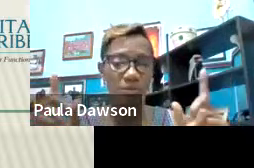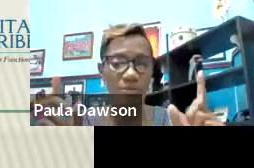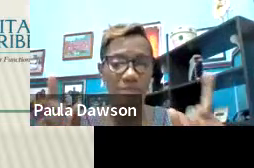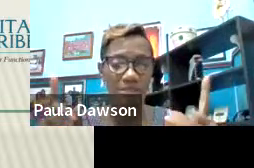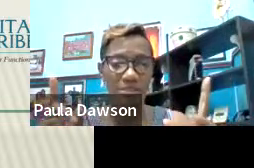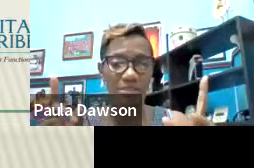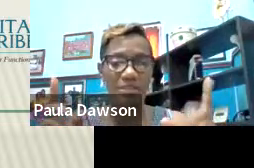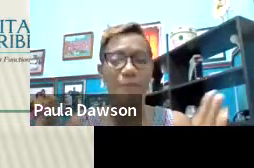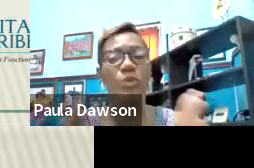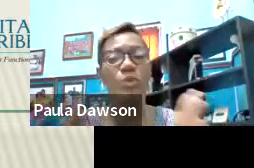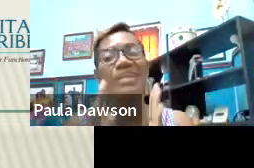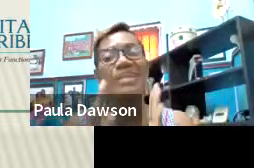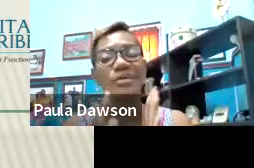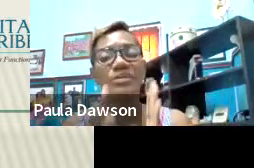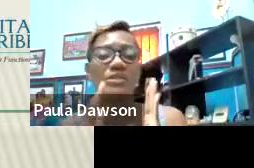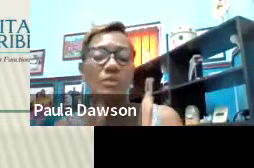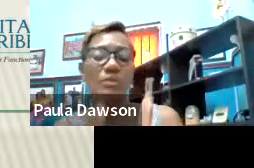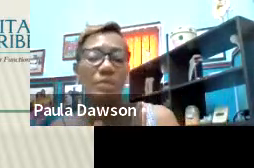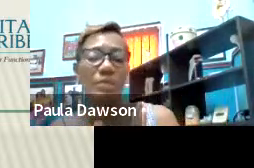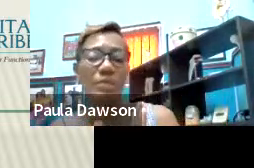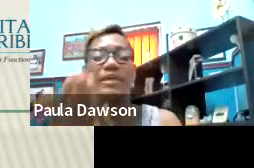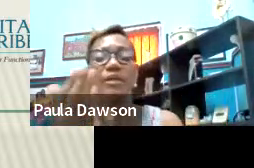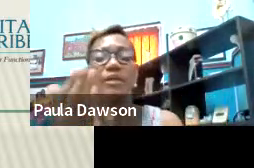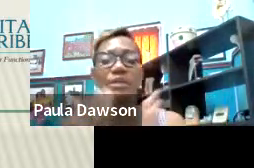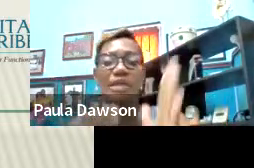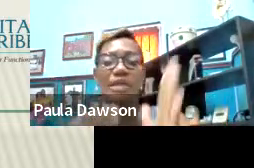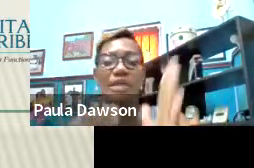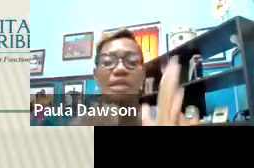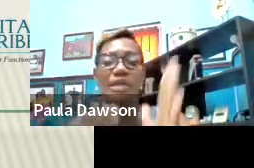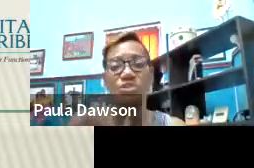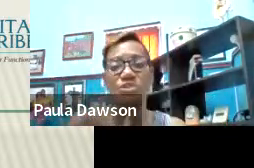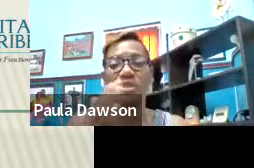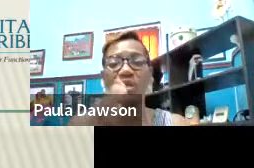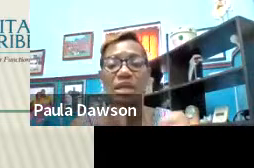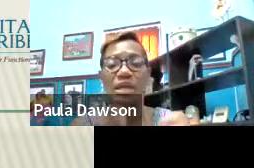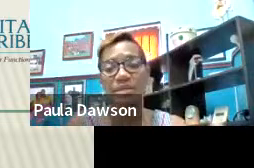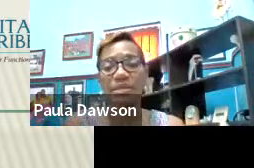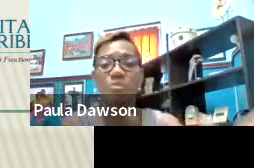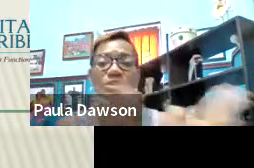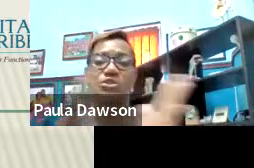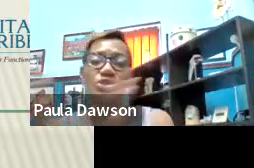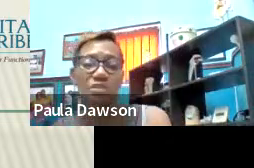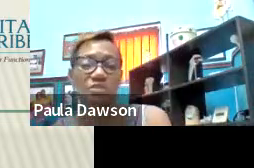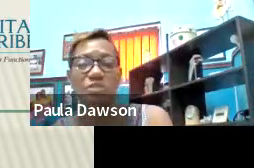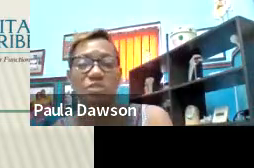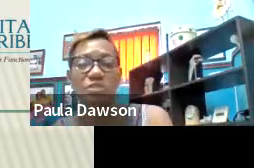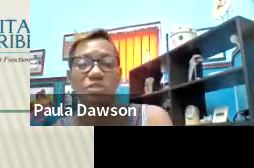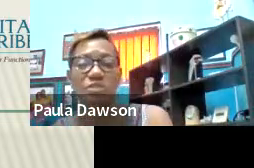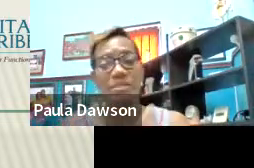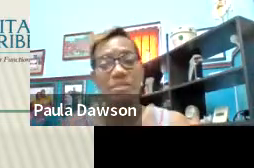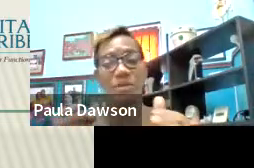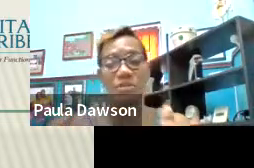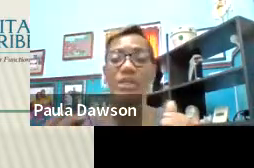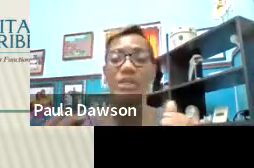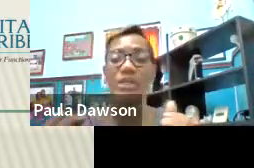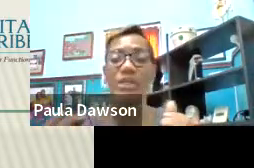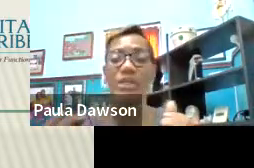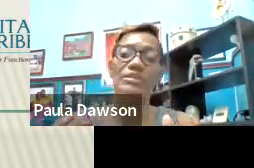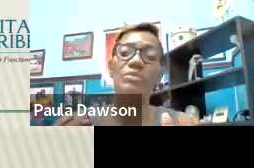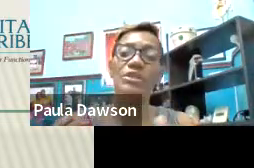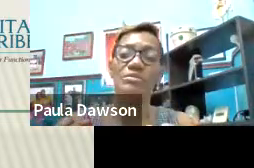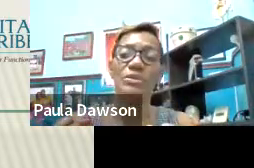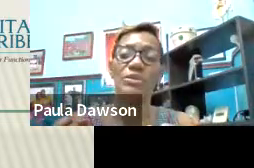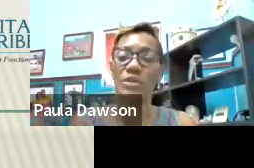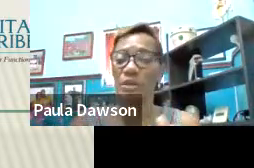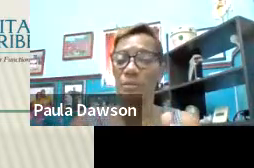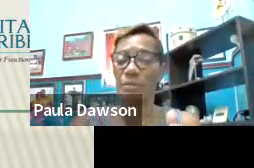away all the spasticity. We allow some because it can help in ambulation and it can help in transfers. And it also helps to